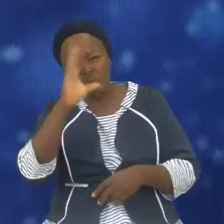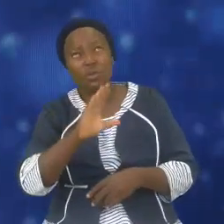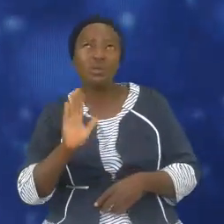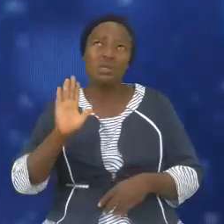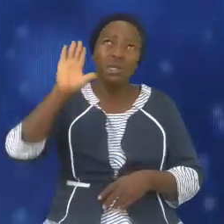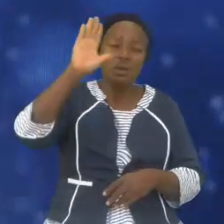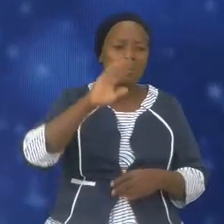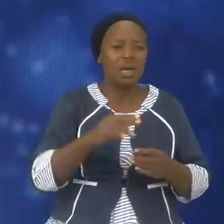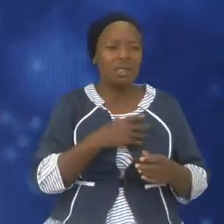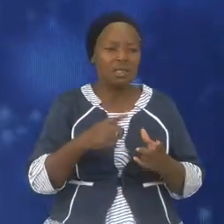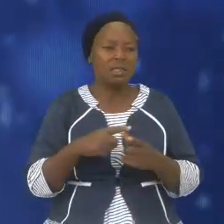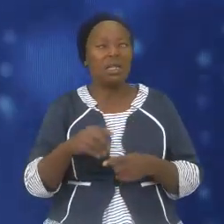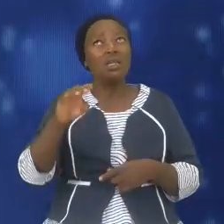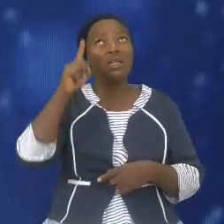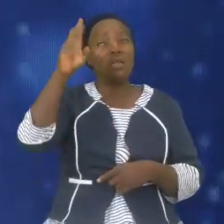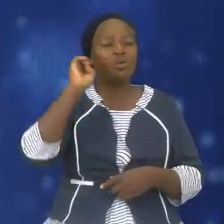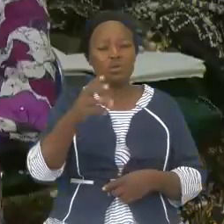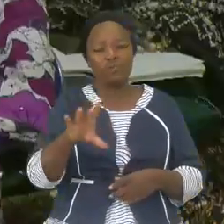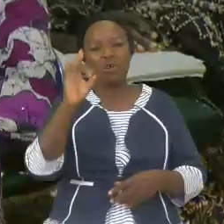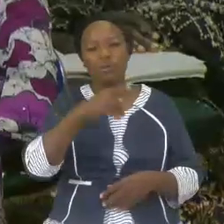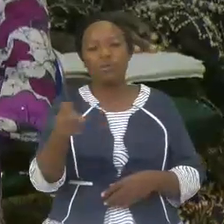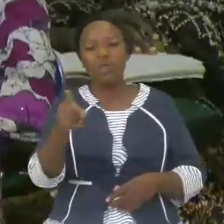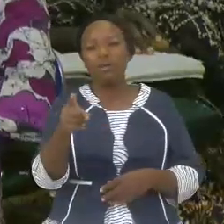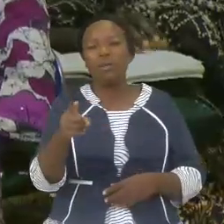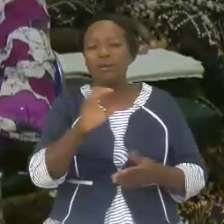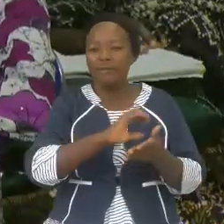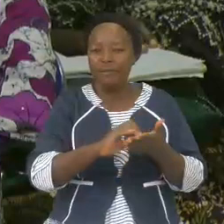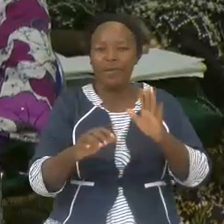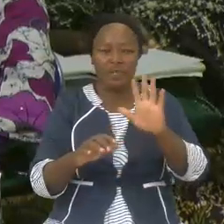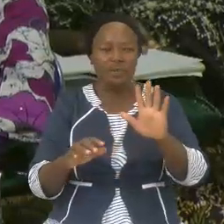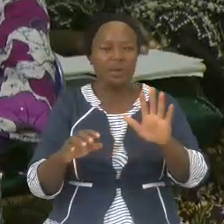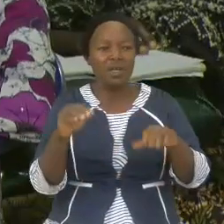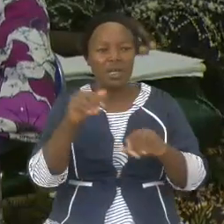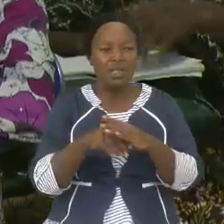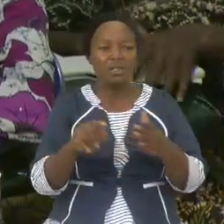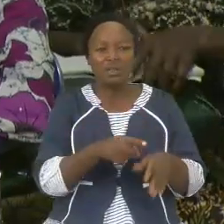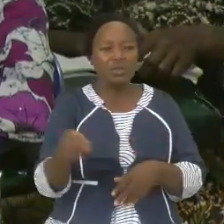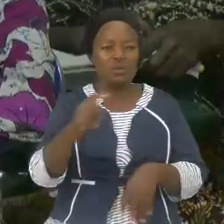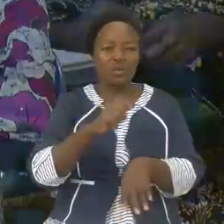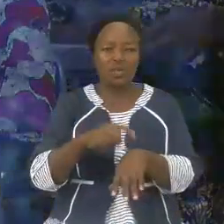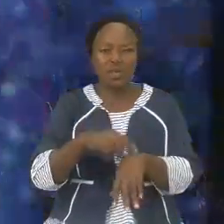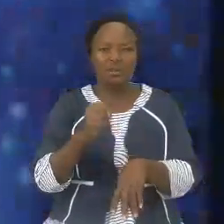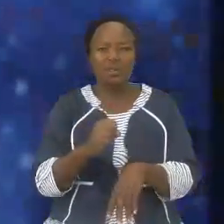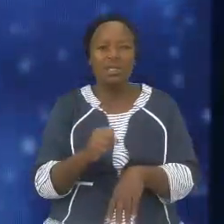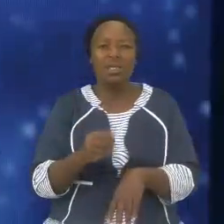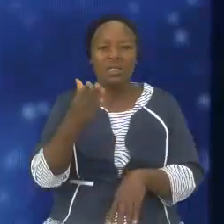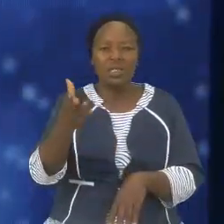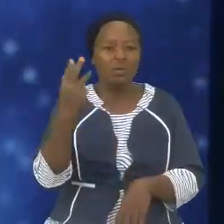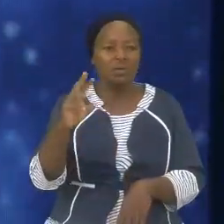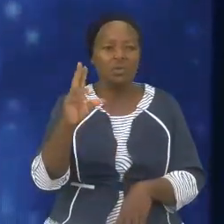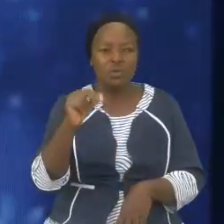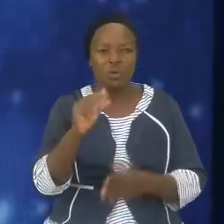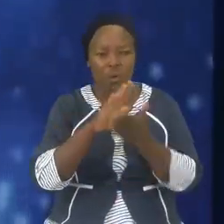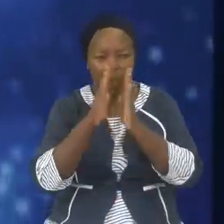them. Look at verse 5. In verse 5, in those days, in those times, there was no peace, trouble